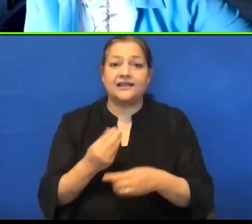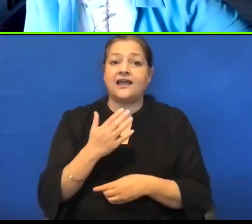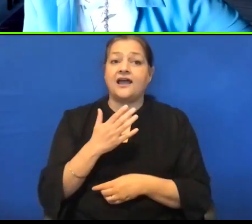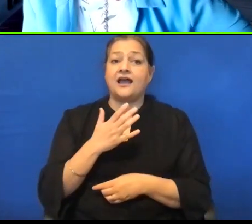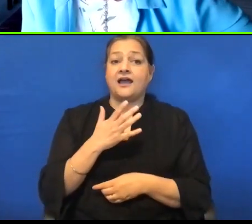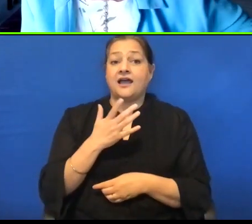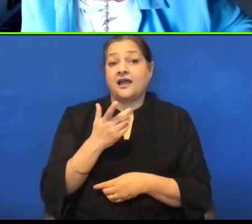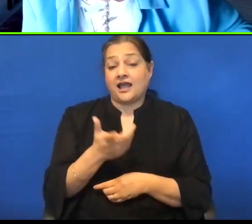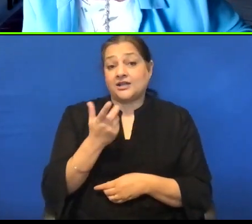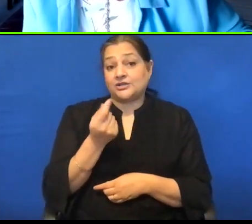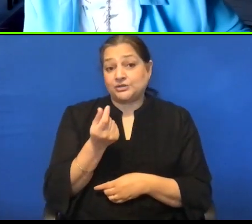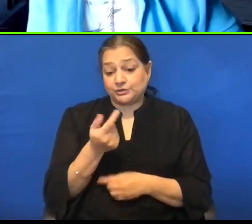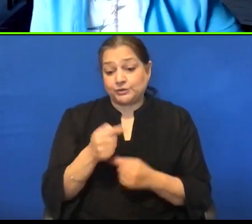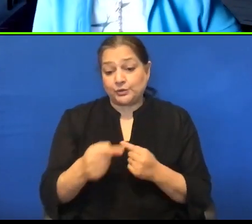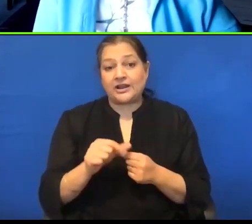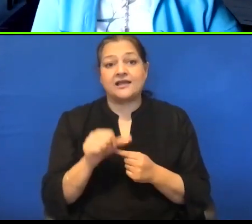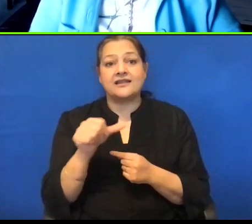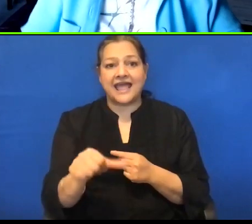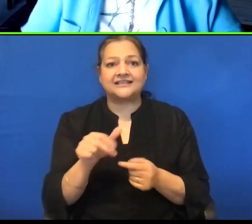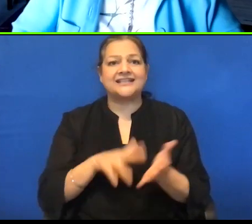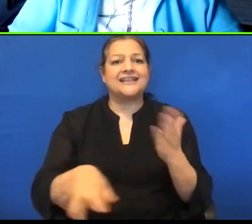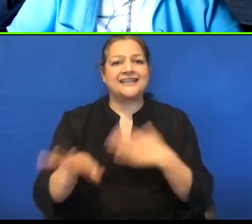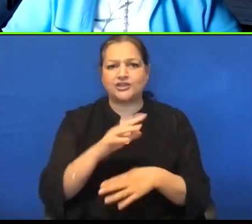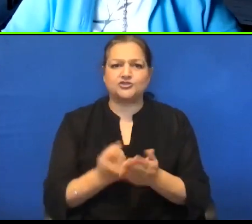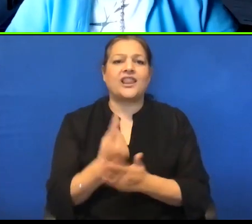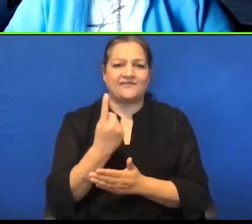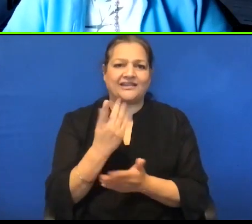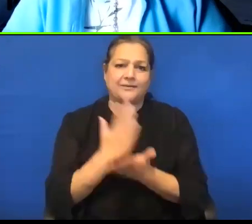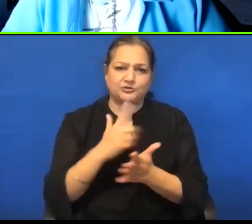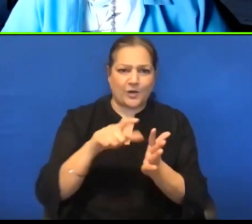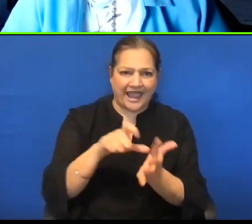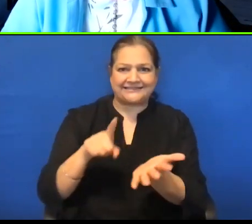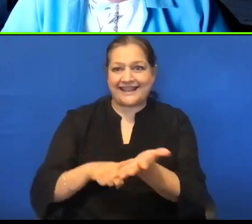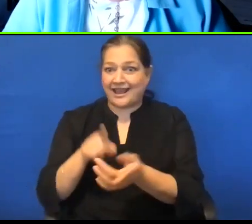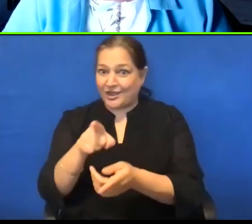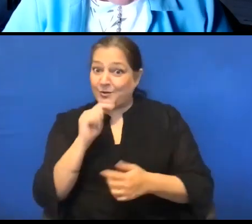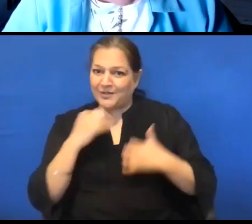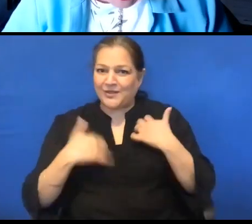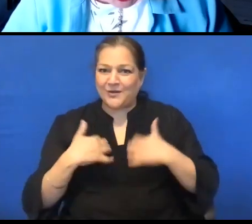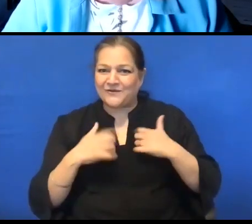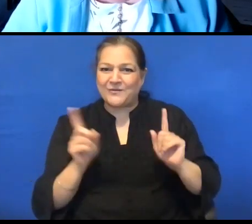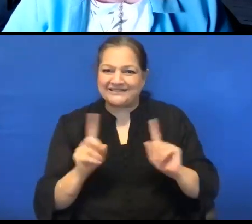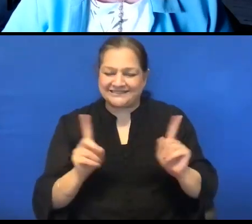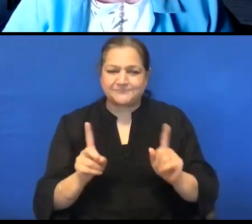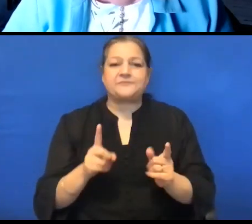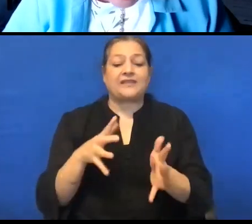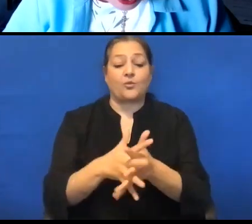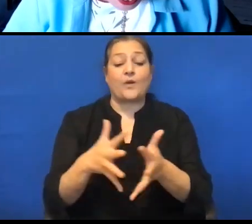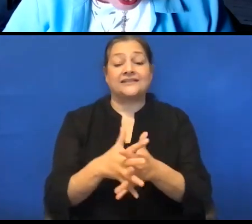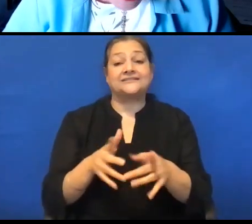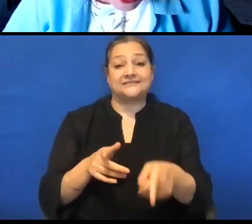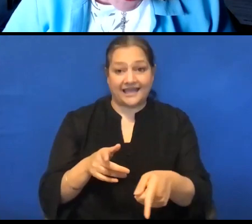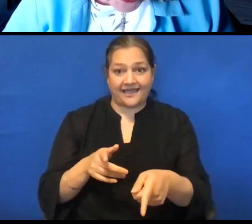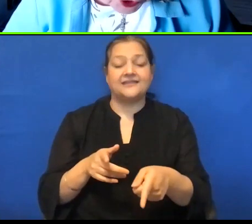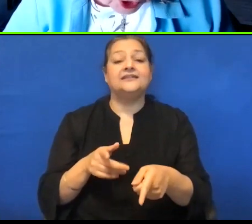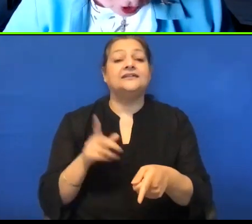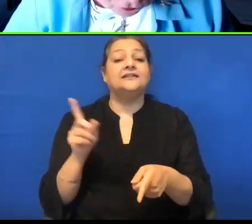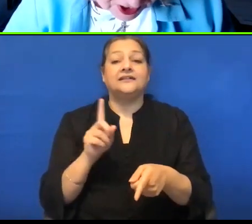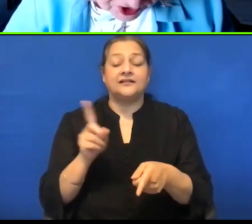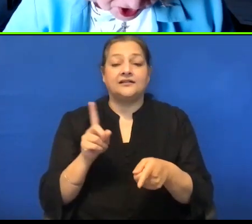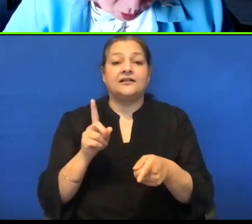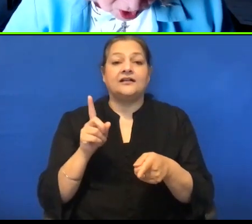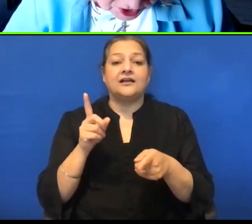coming shortly, is the next national event. I'm sure, Ed and Layla, you're really looking forward to this. It's on Wednesday, and that's